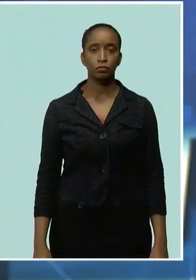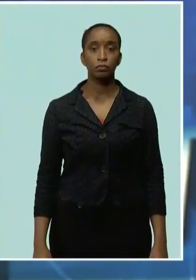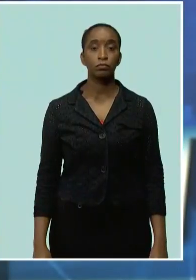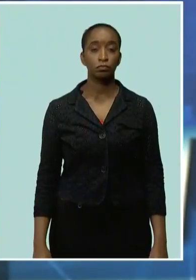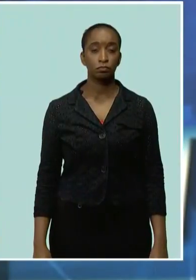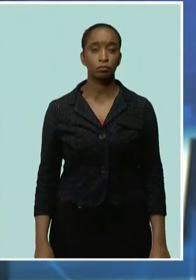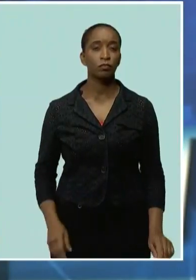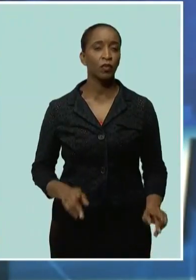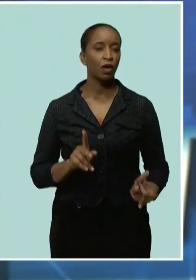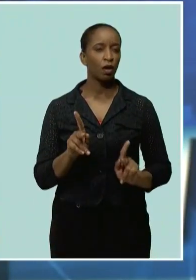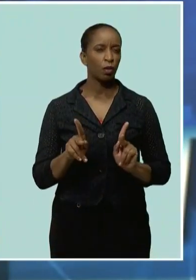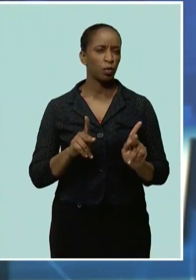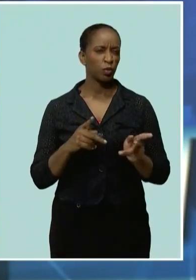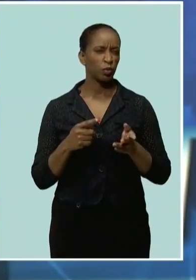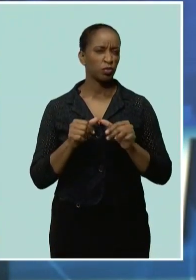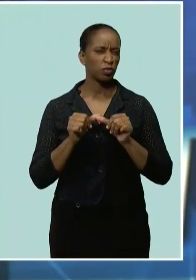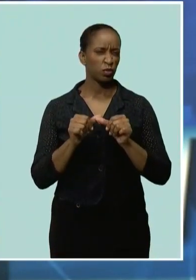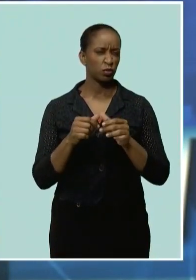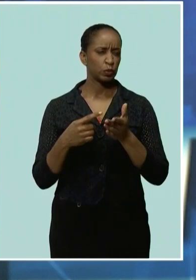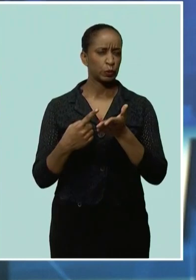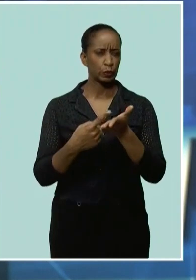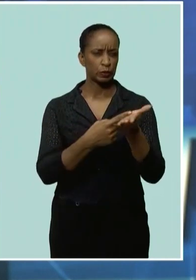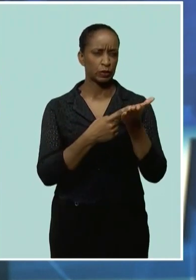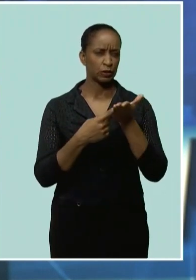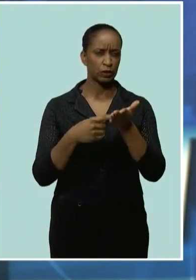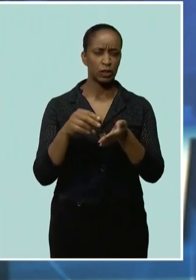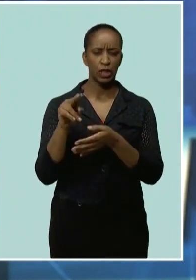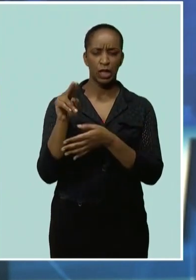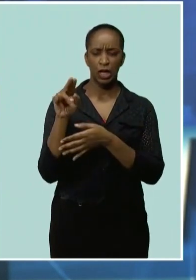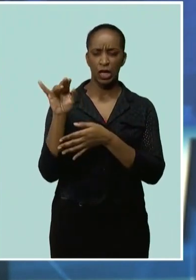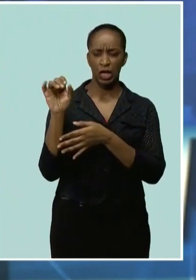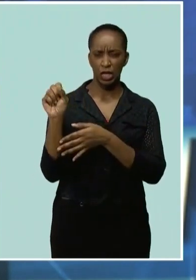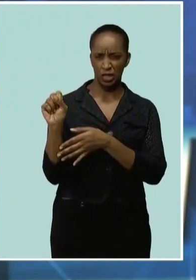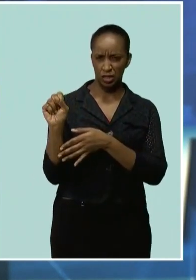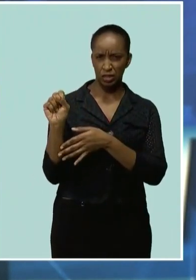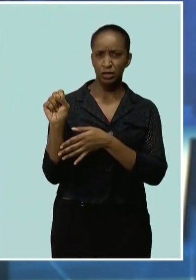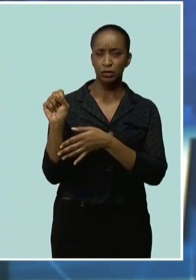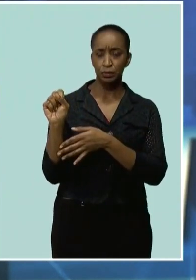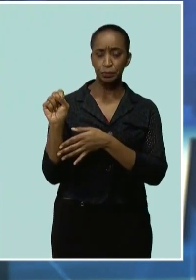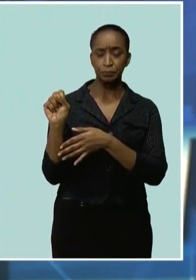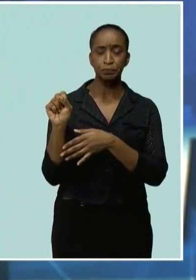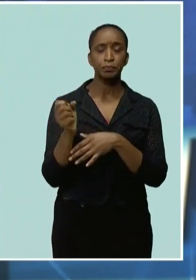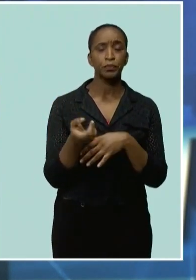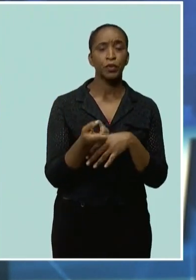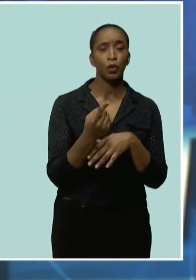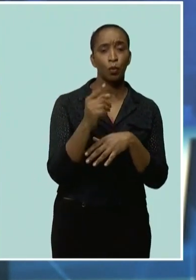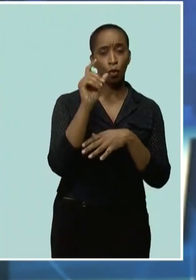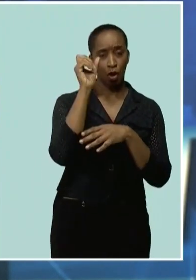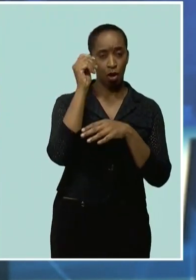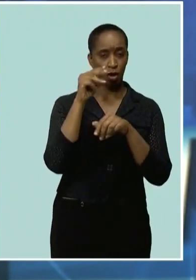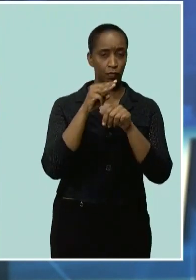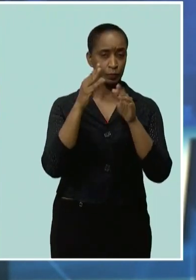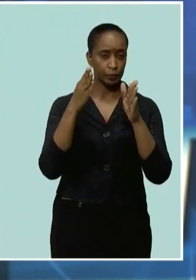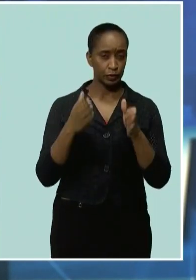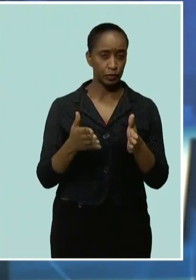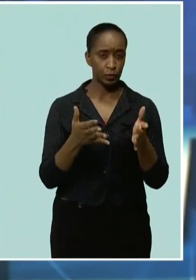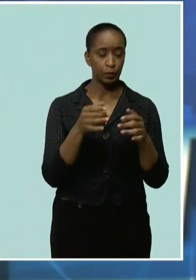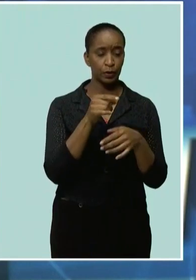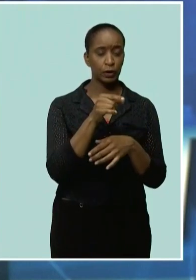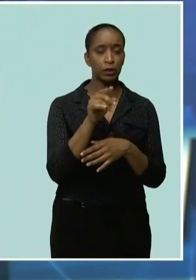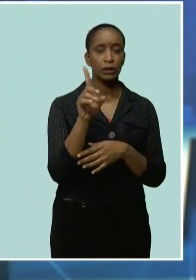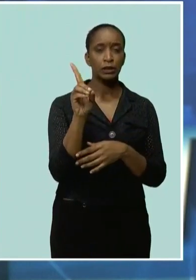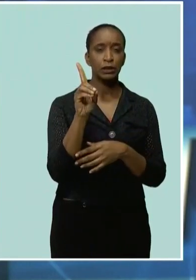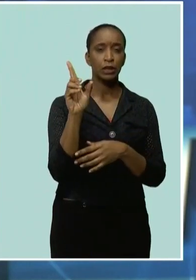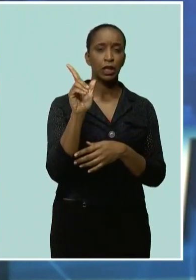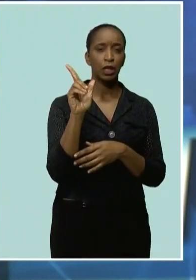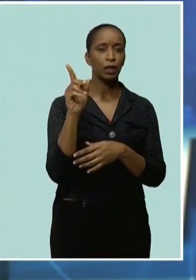As the public debate continues about the National Insurance Fund, a government minister has called on the Democratic Labour Party to